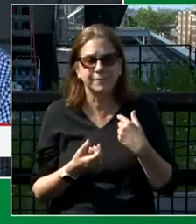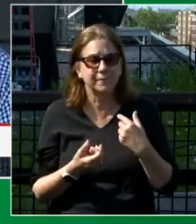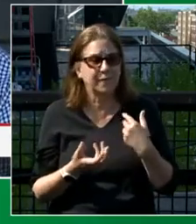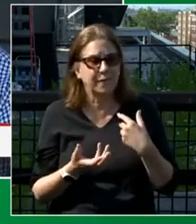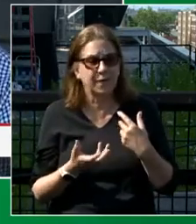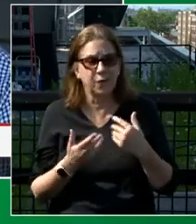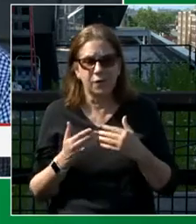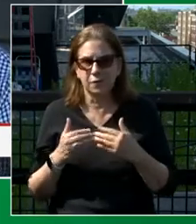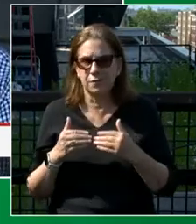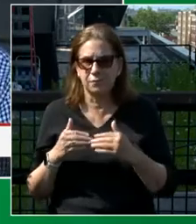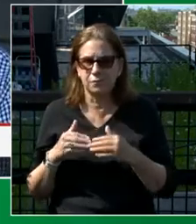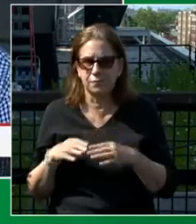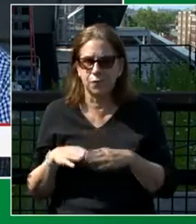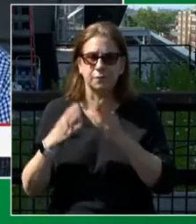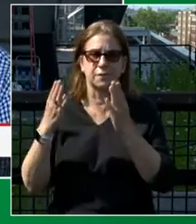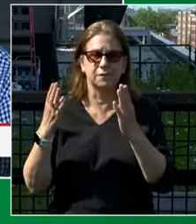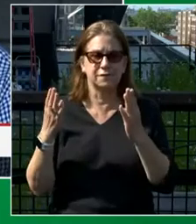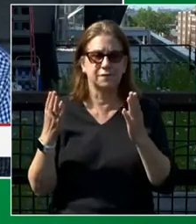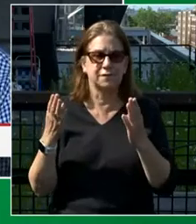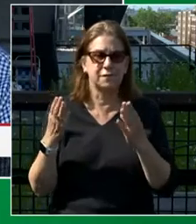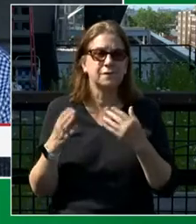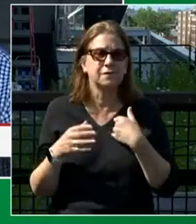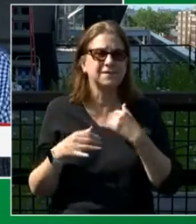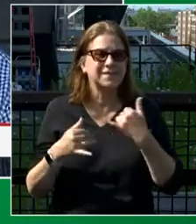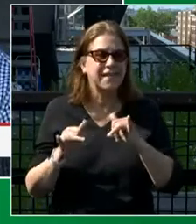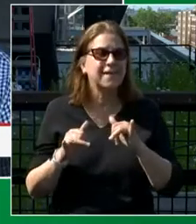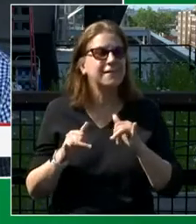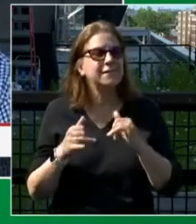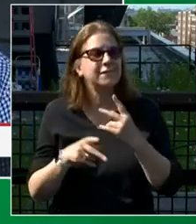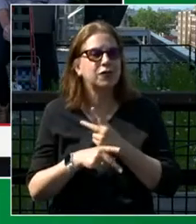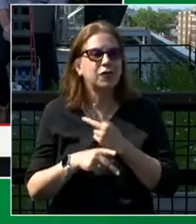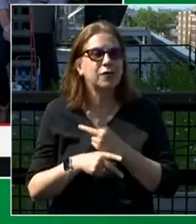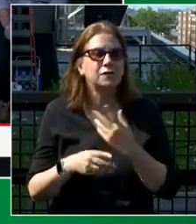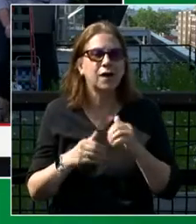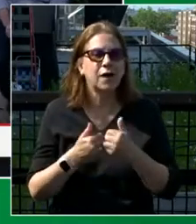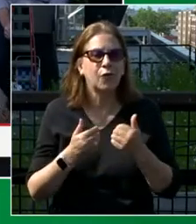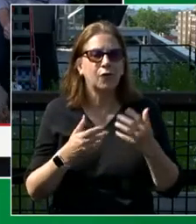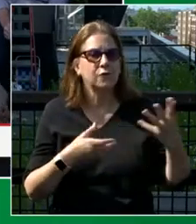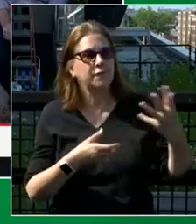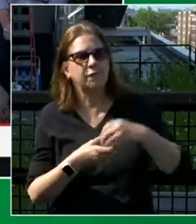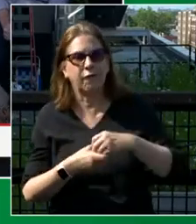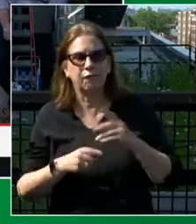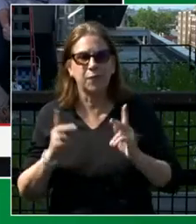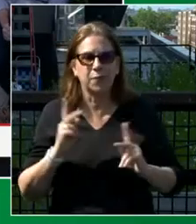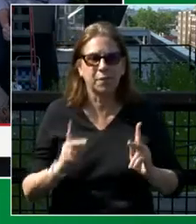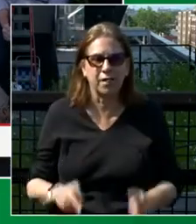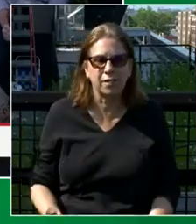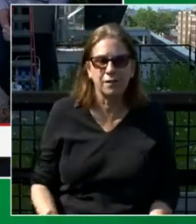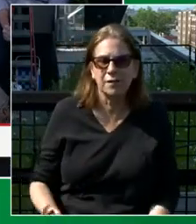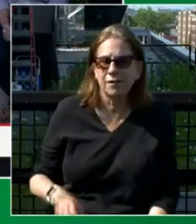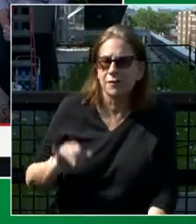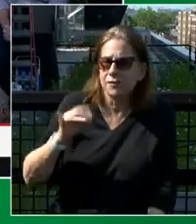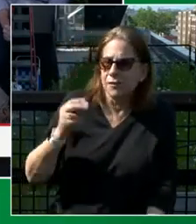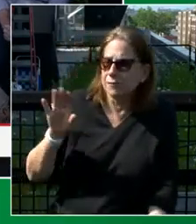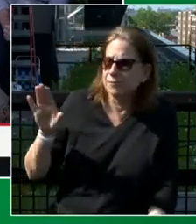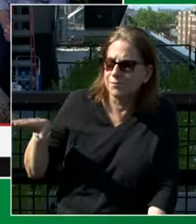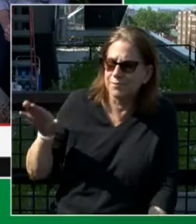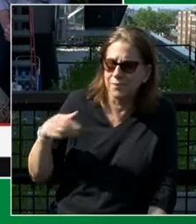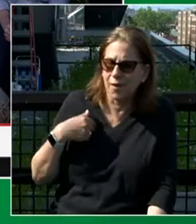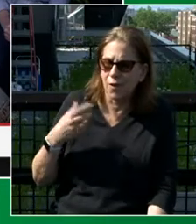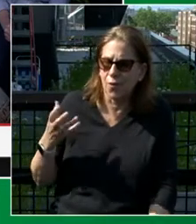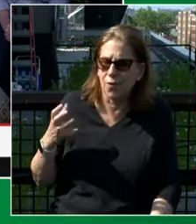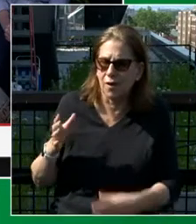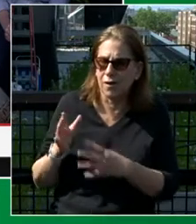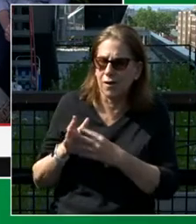got the kitchen and the stores. So sign on up. I was going to try to actually emulate some Chinese food recipes